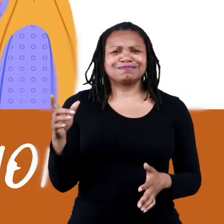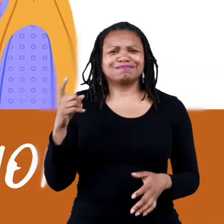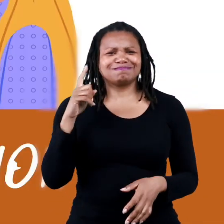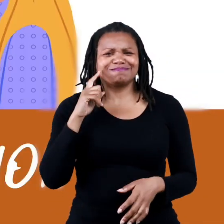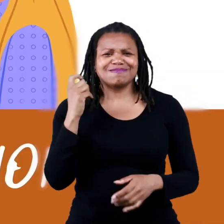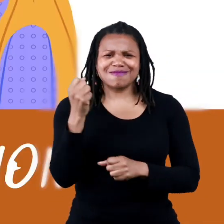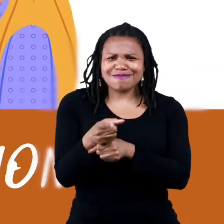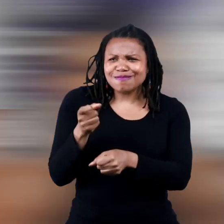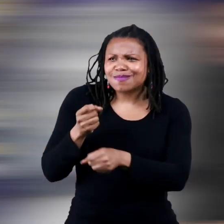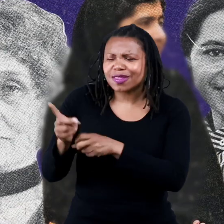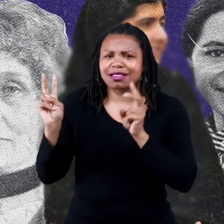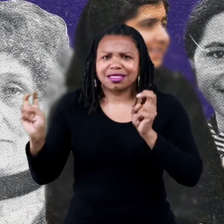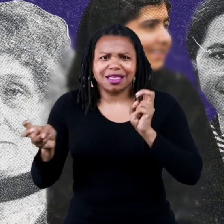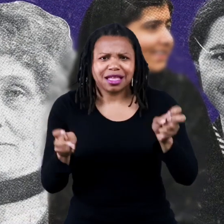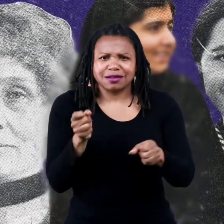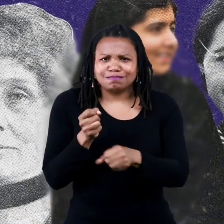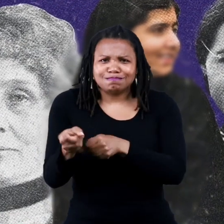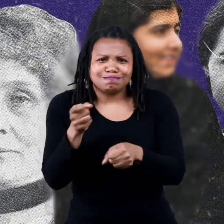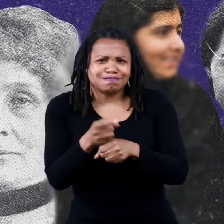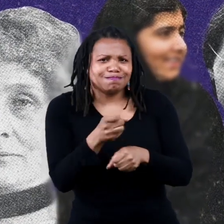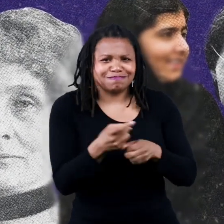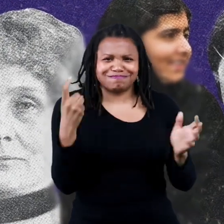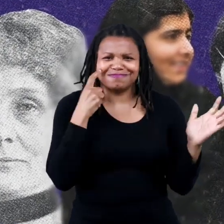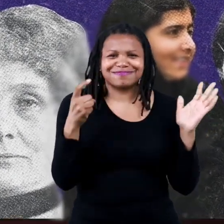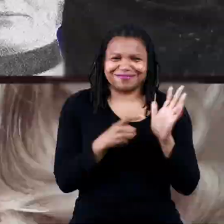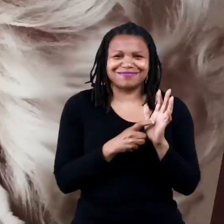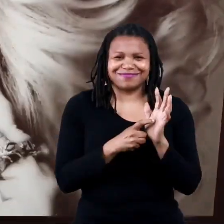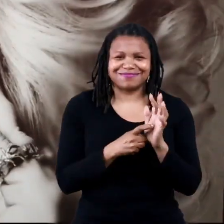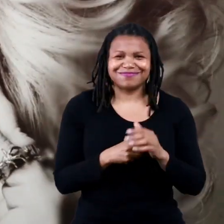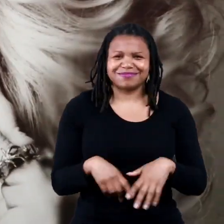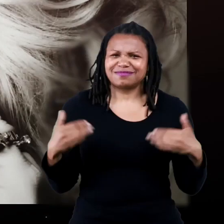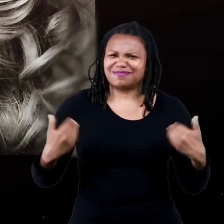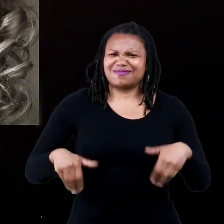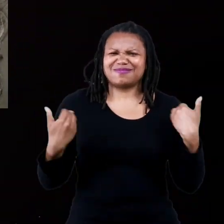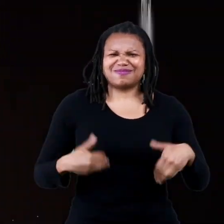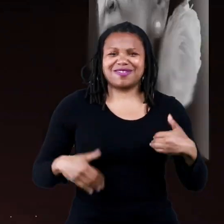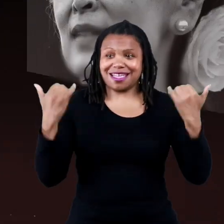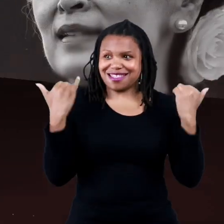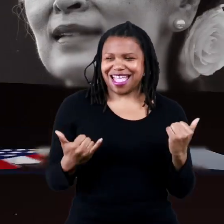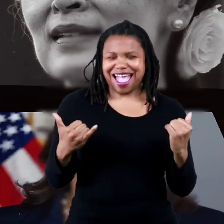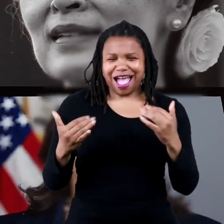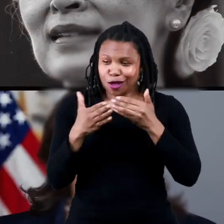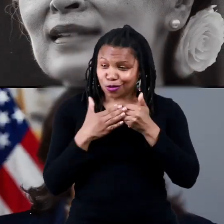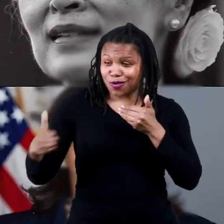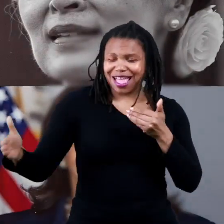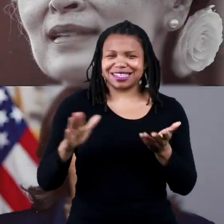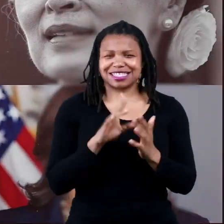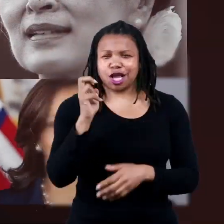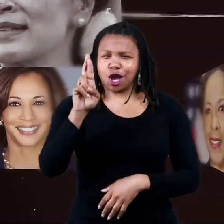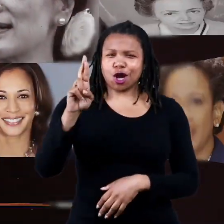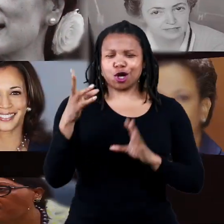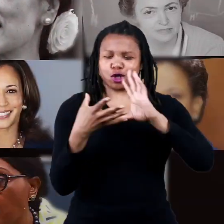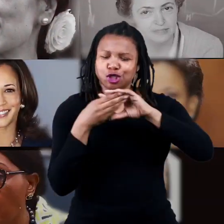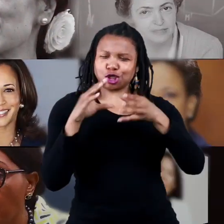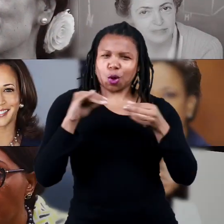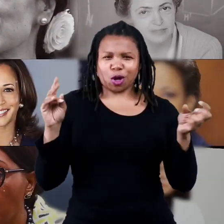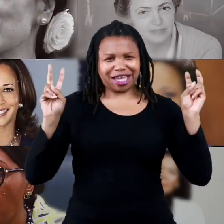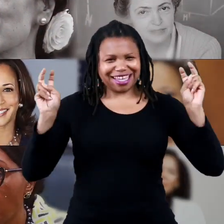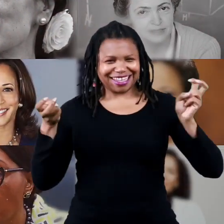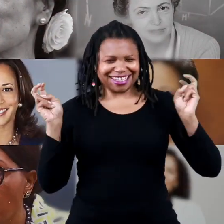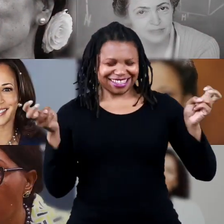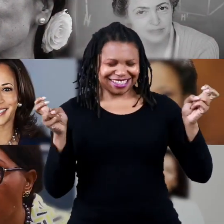NWHA has selected a yearly theme for the month. And the rest, as they say, is